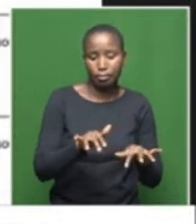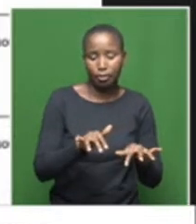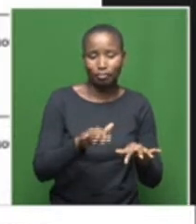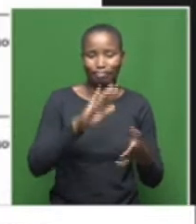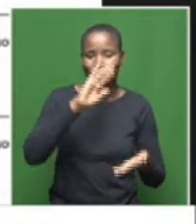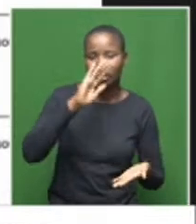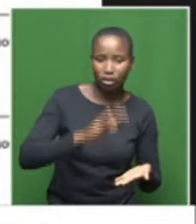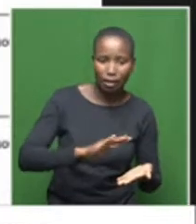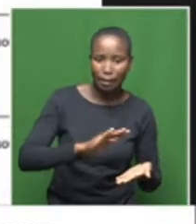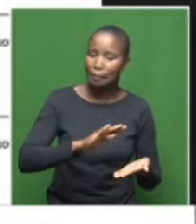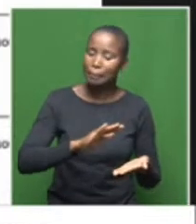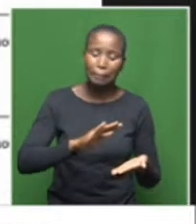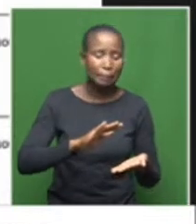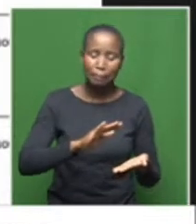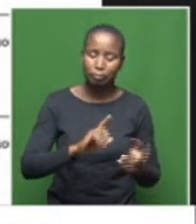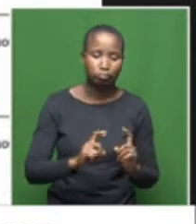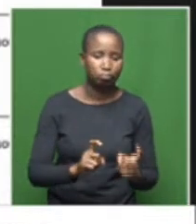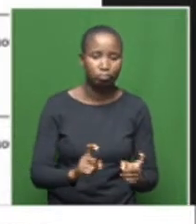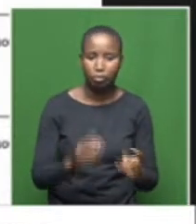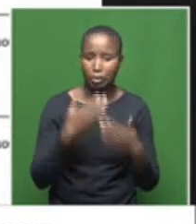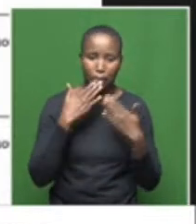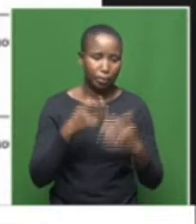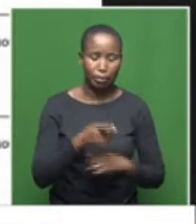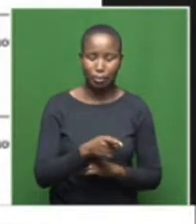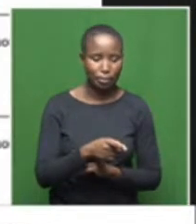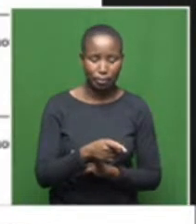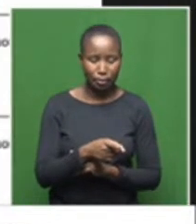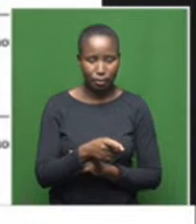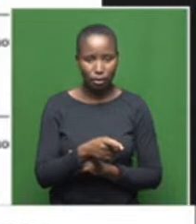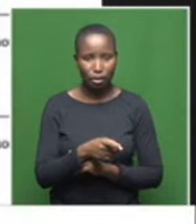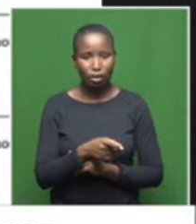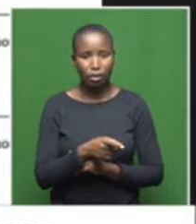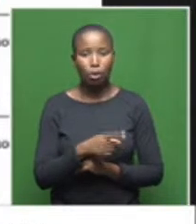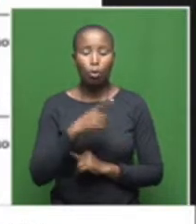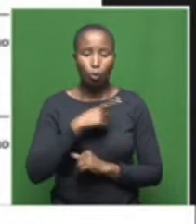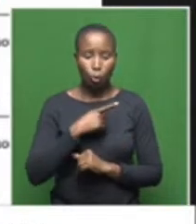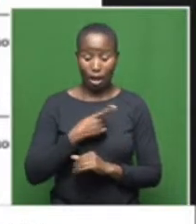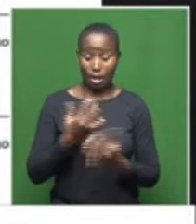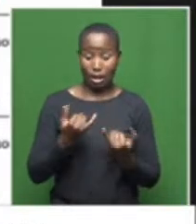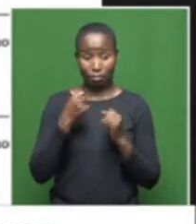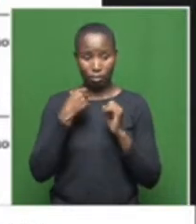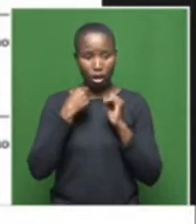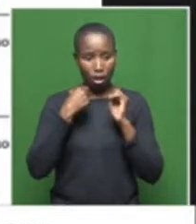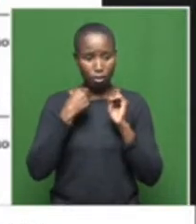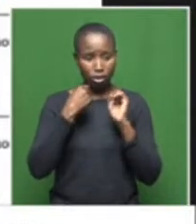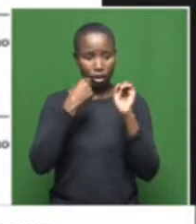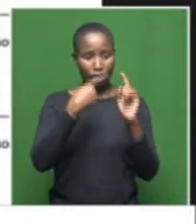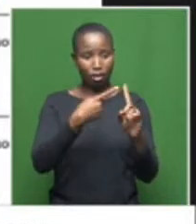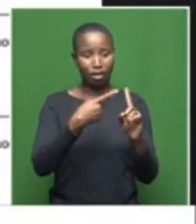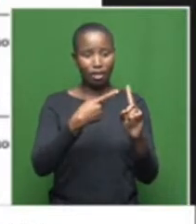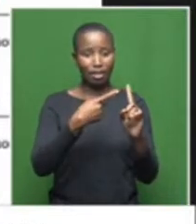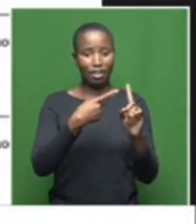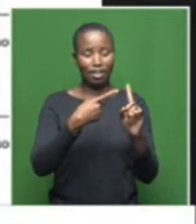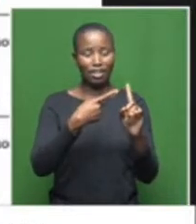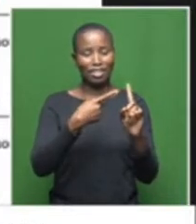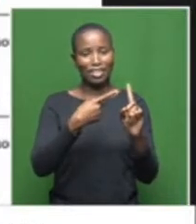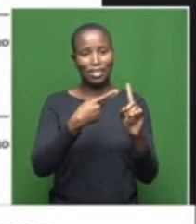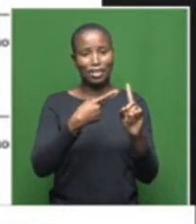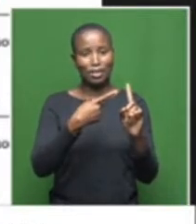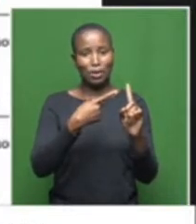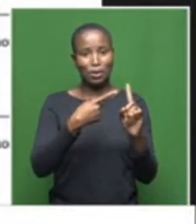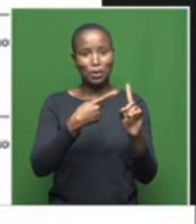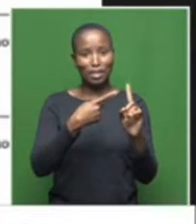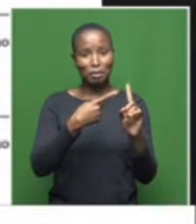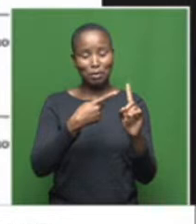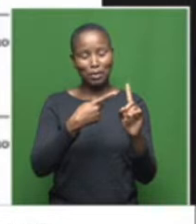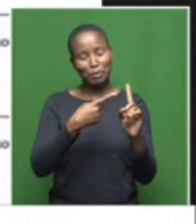as steadily as we had wished for, that by this time we had to hope that by the time we reach the end of February, we would